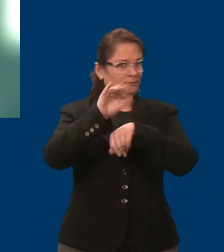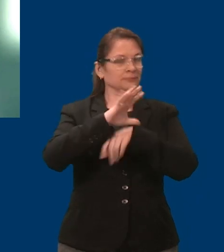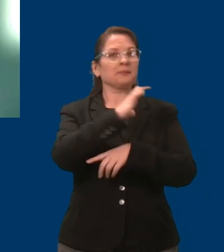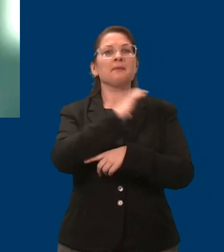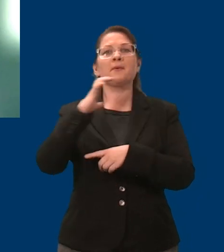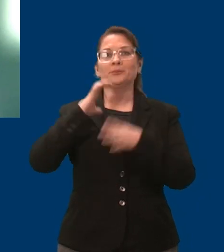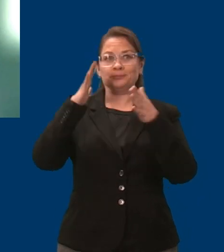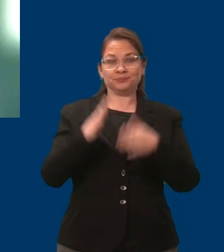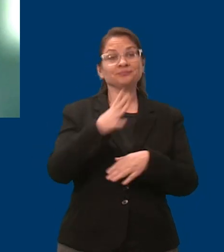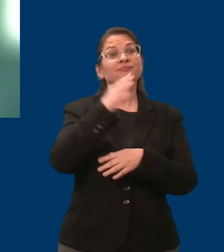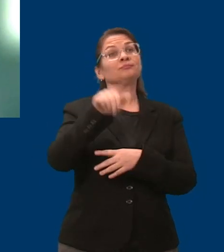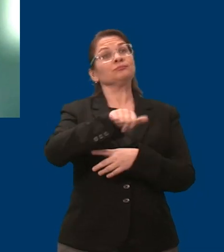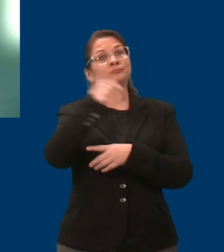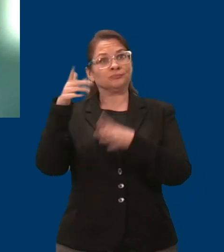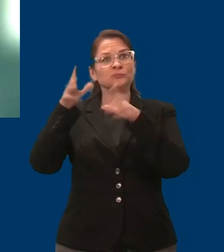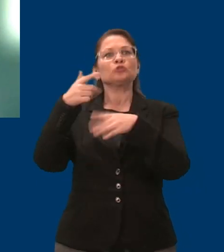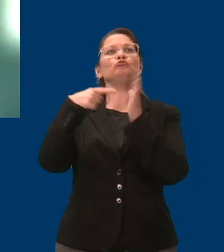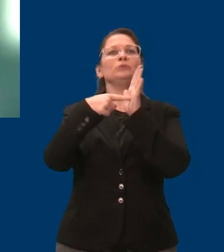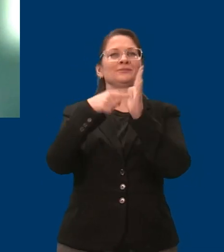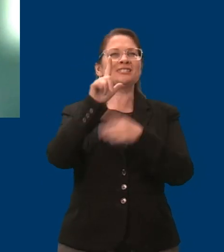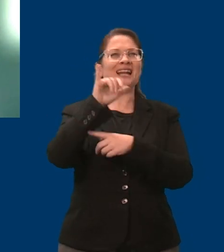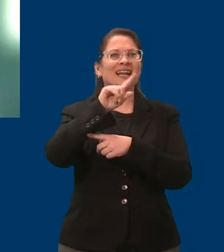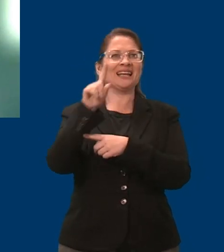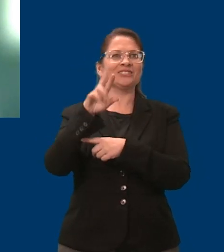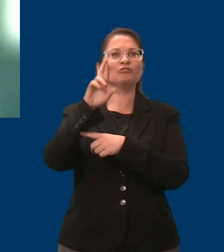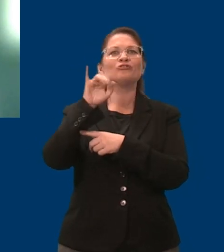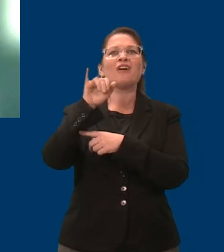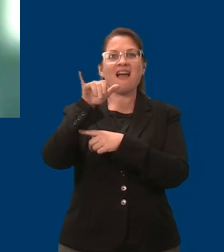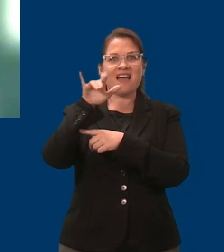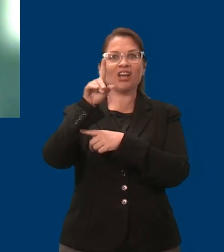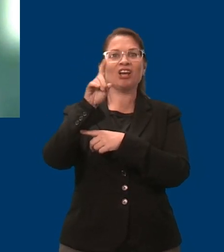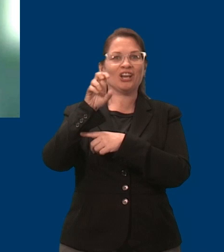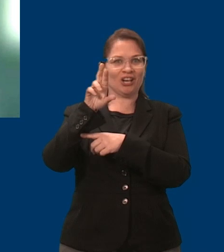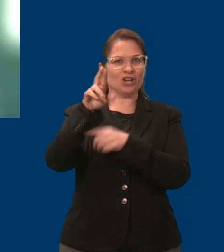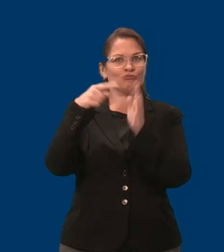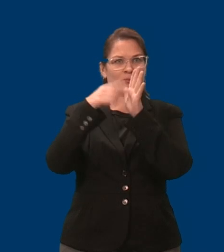Reyer. First, Ann will tell you her family's journey.